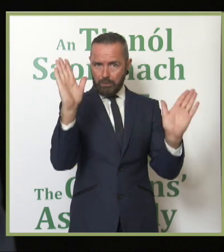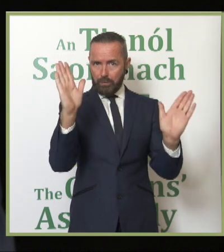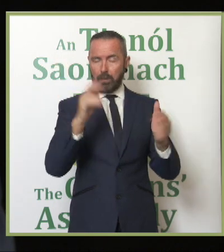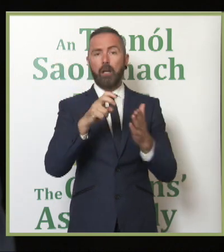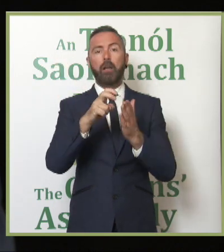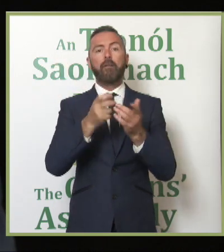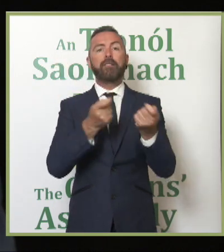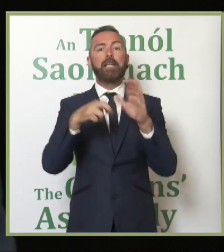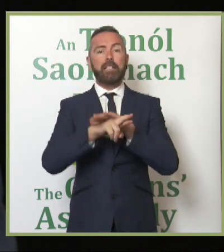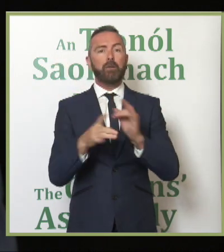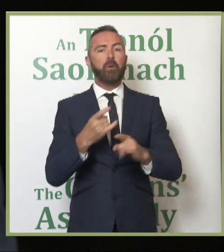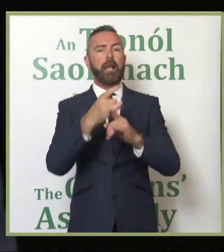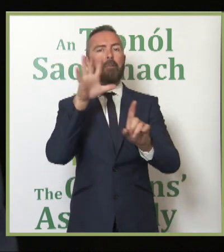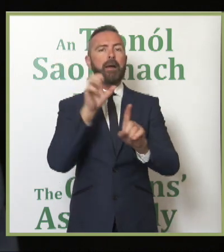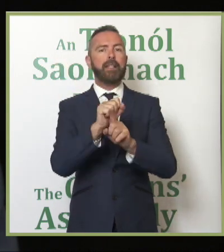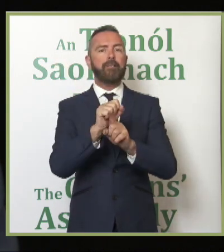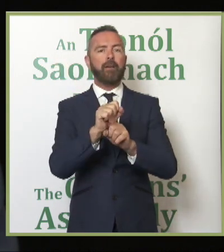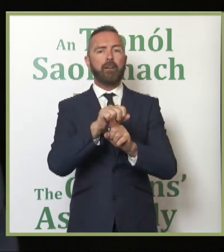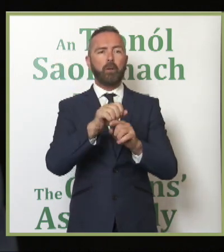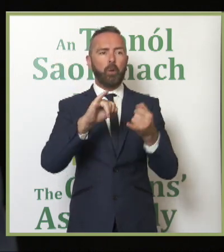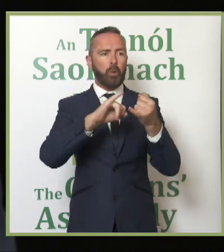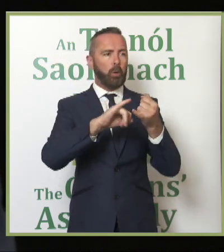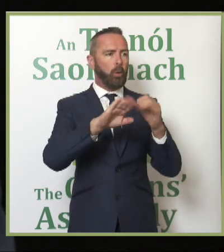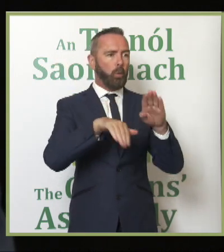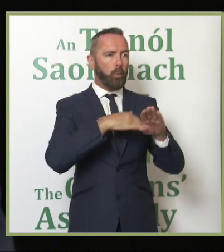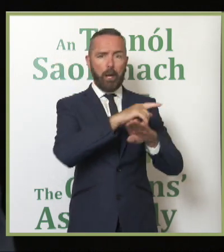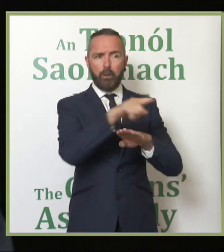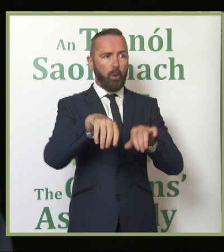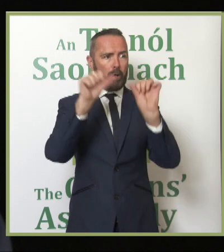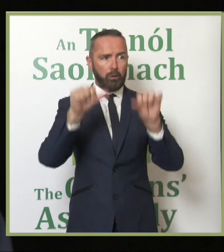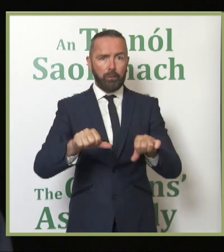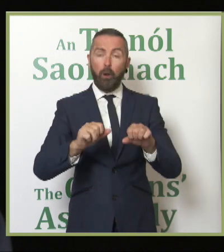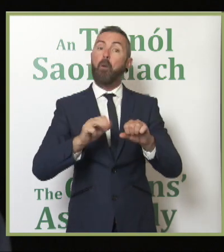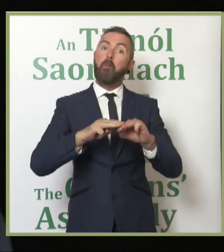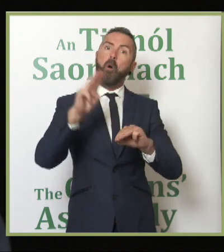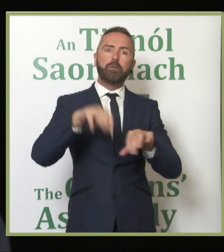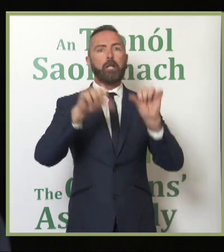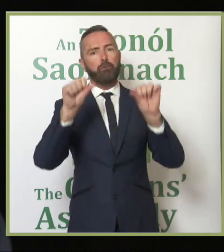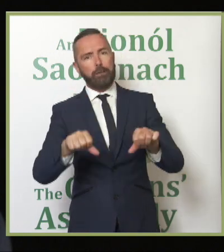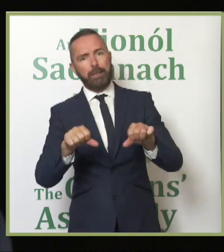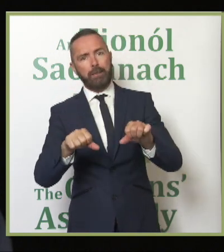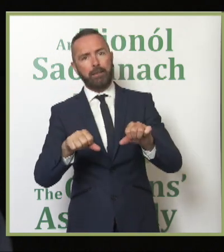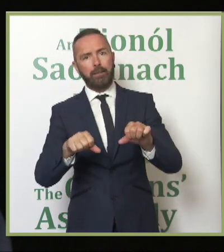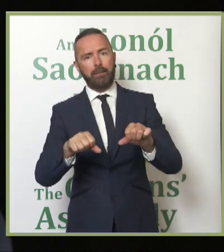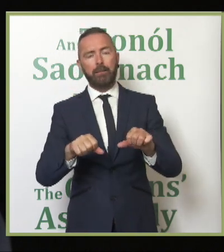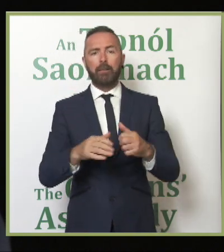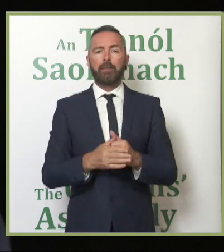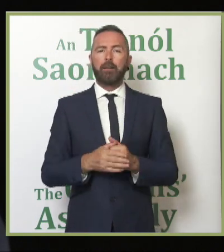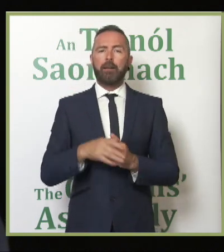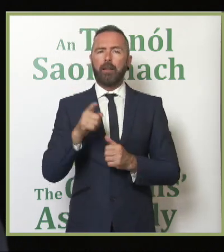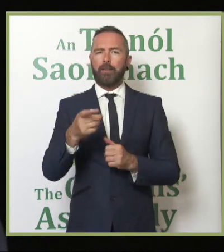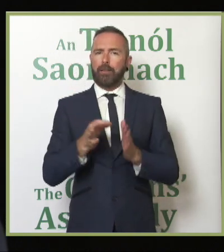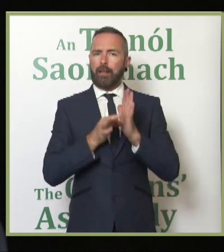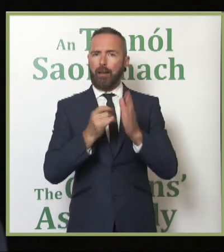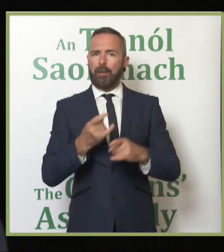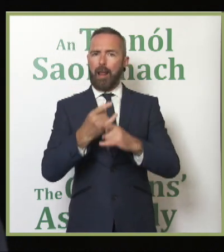takers, facilitators will identify where there's agreement or convergence at the table and where there's divergence. And these could be the guides that